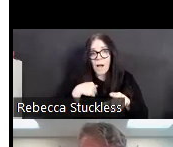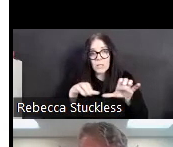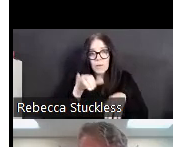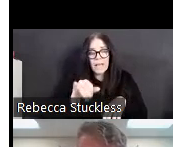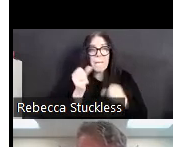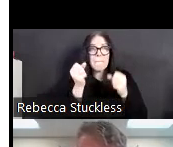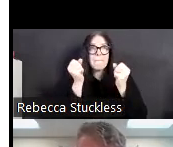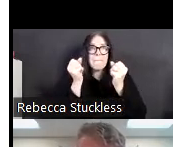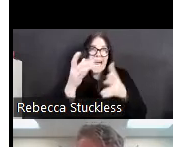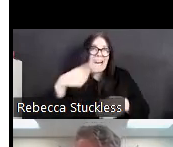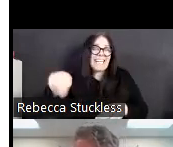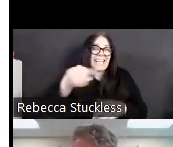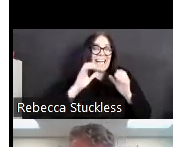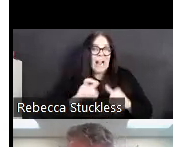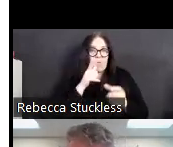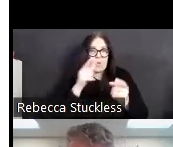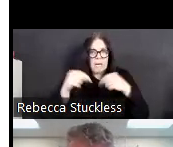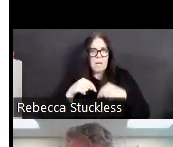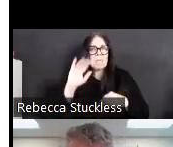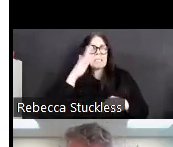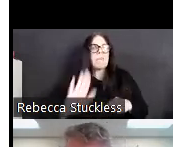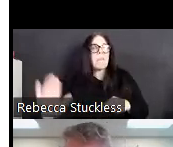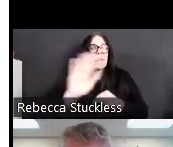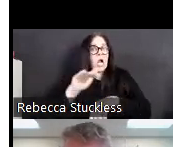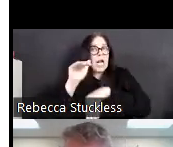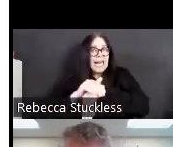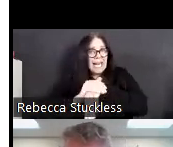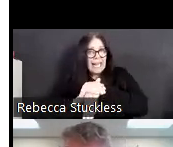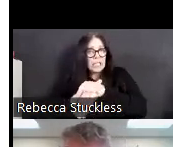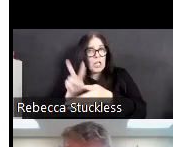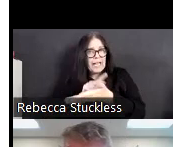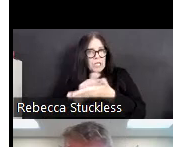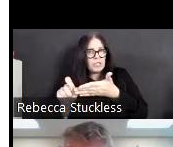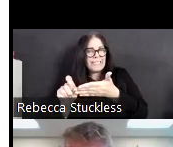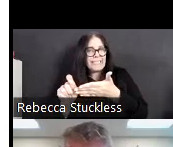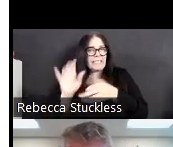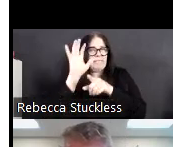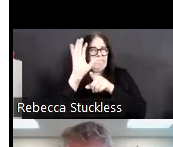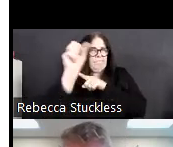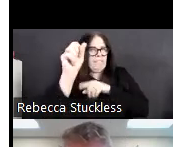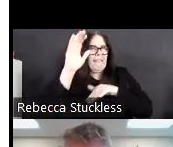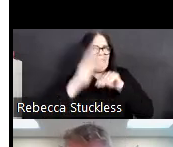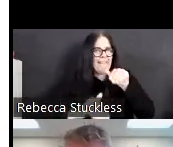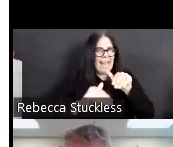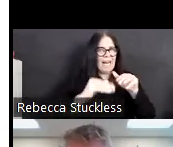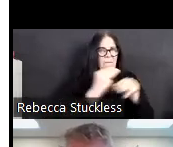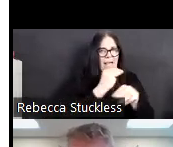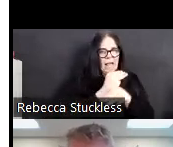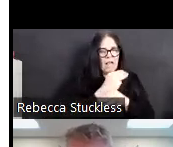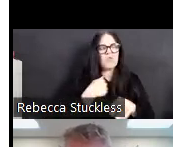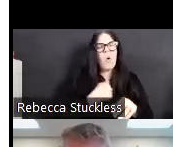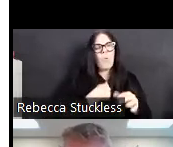that come to us have stronger English skills and in their literacy skills and numeracy skills. And so it's kind of bent that way.